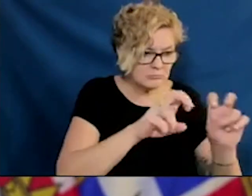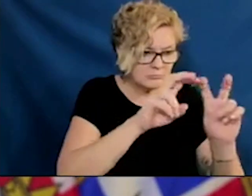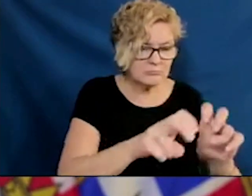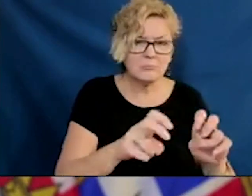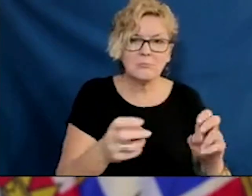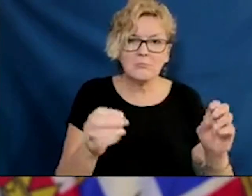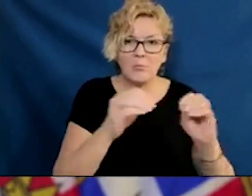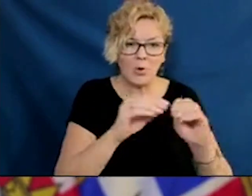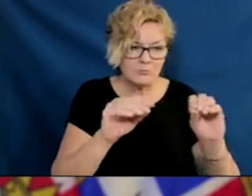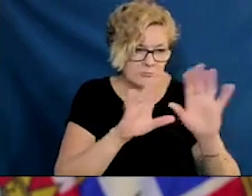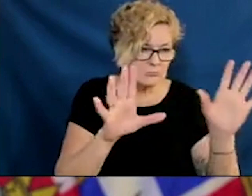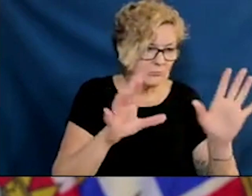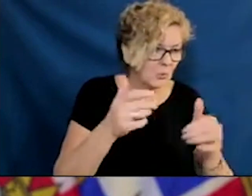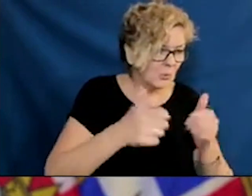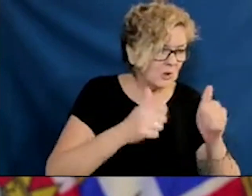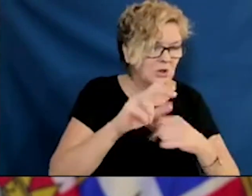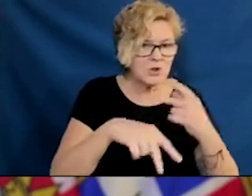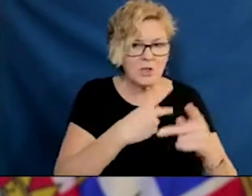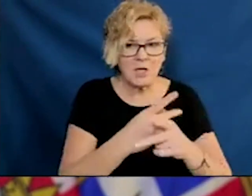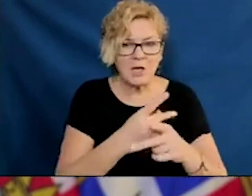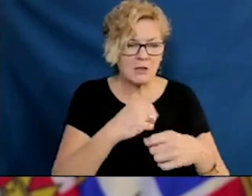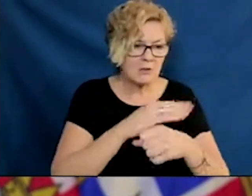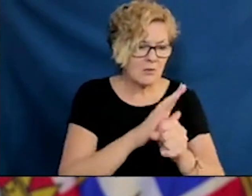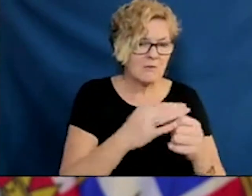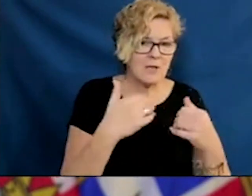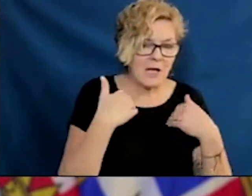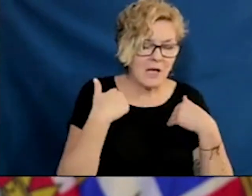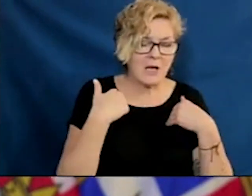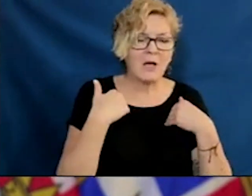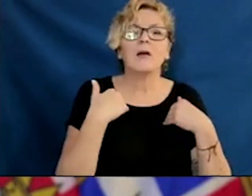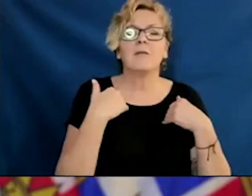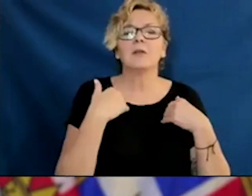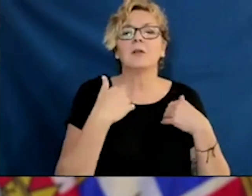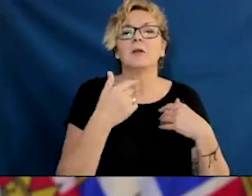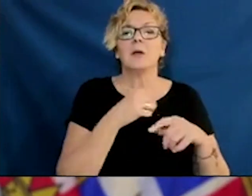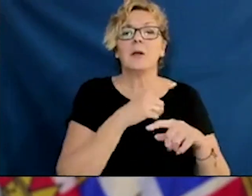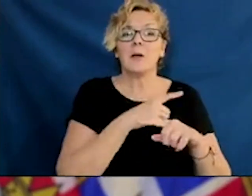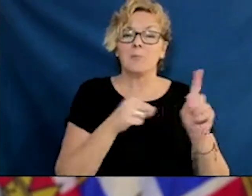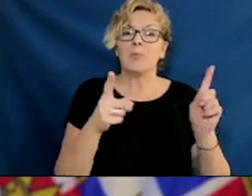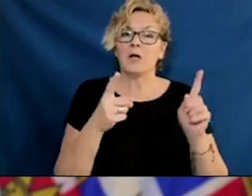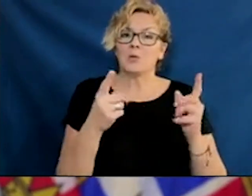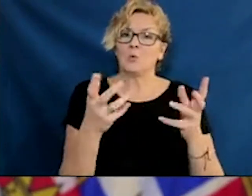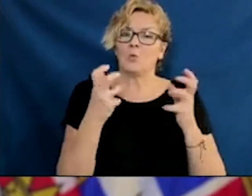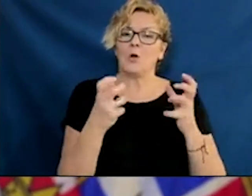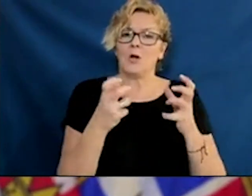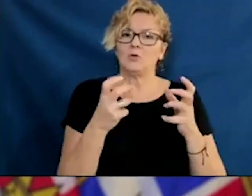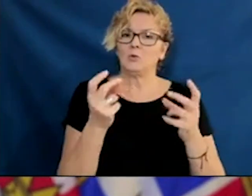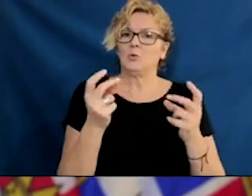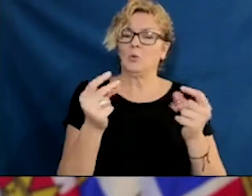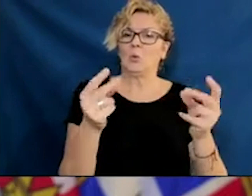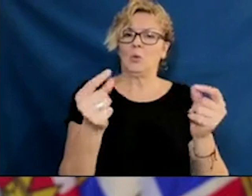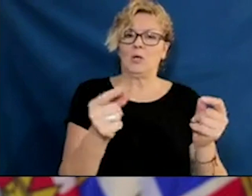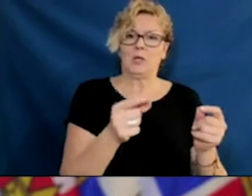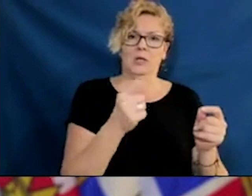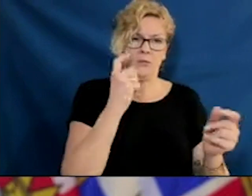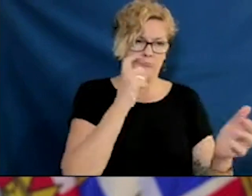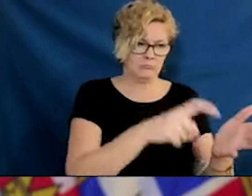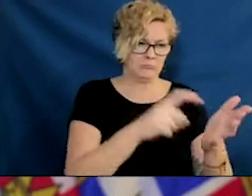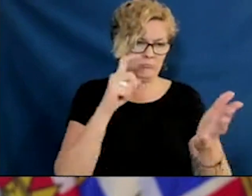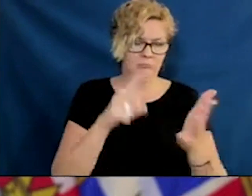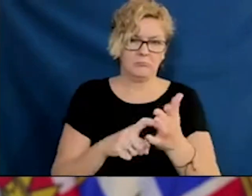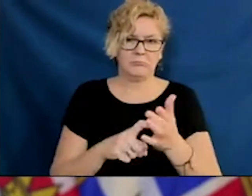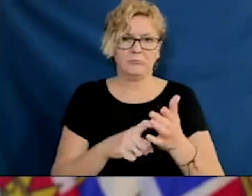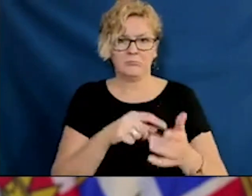uncommon in our schools, and we have been working with the school communities, and I've said a number of times, Dr.